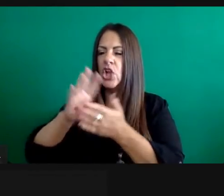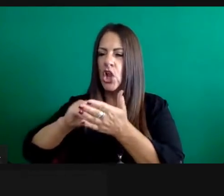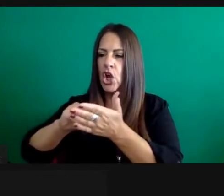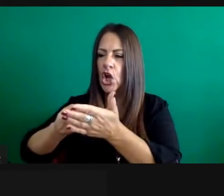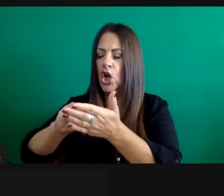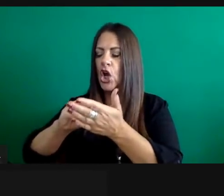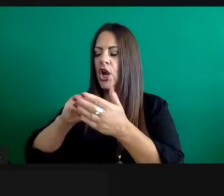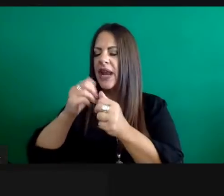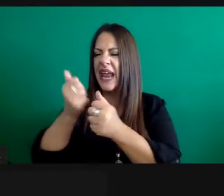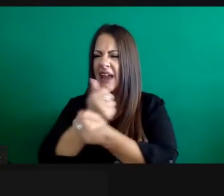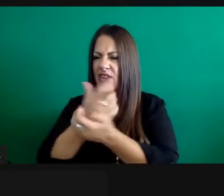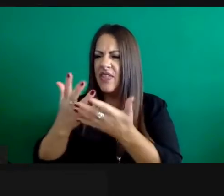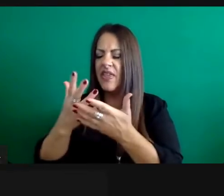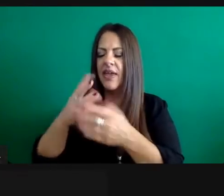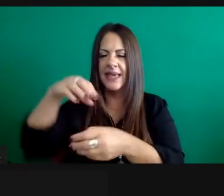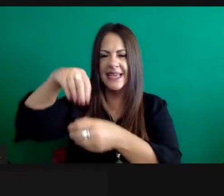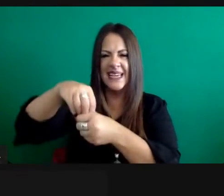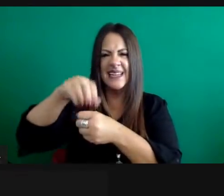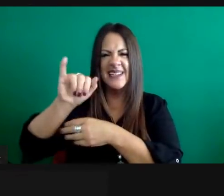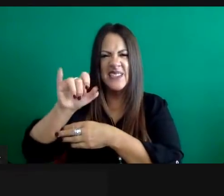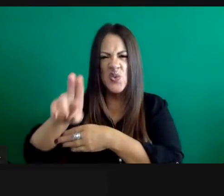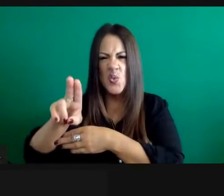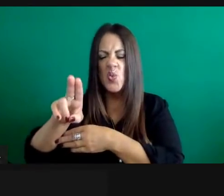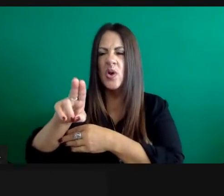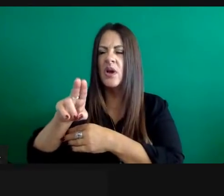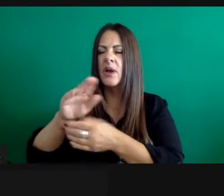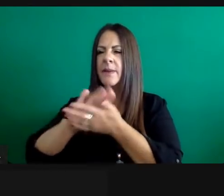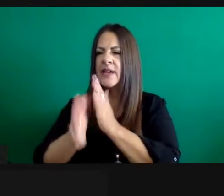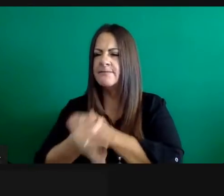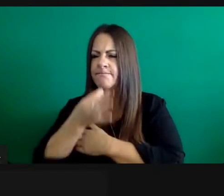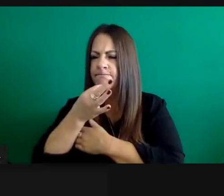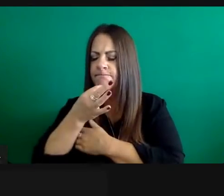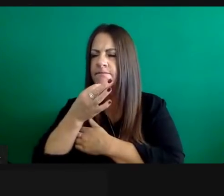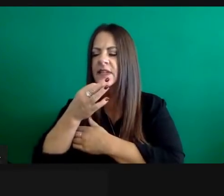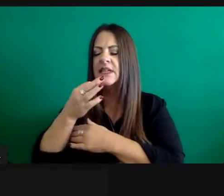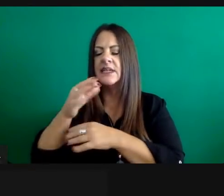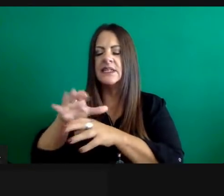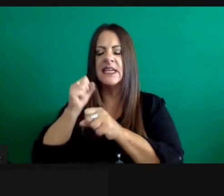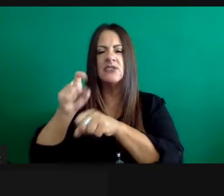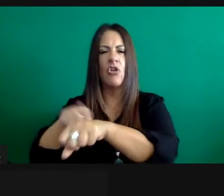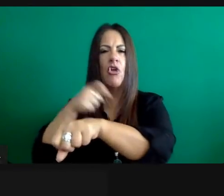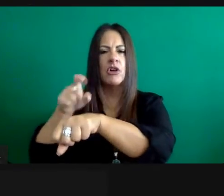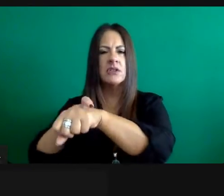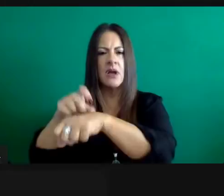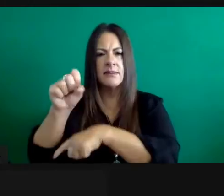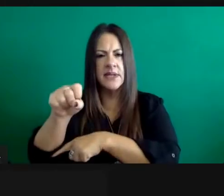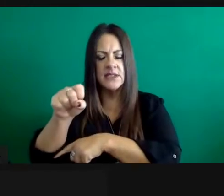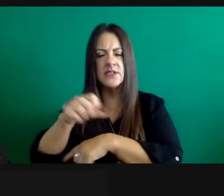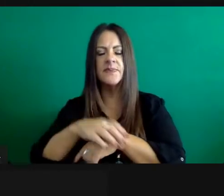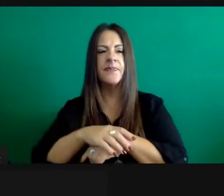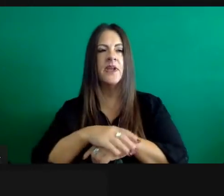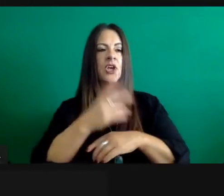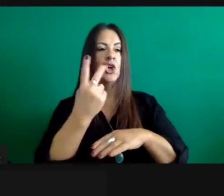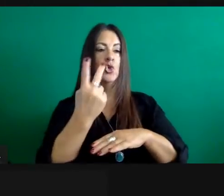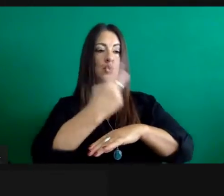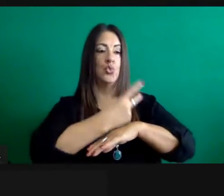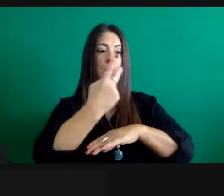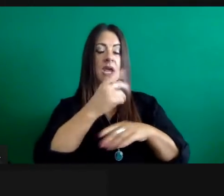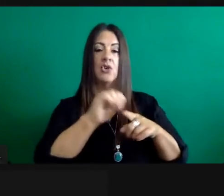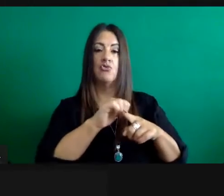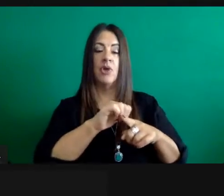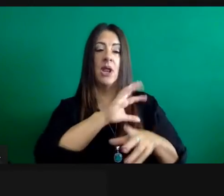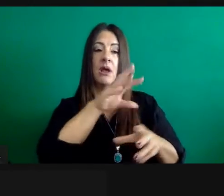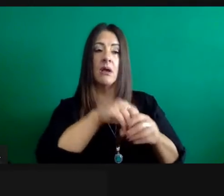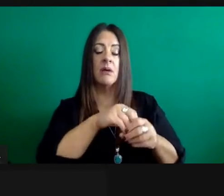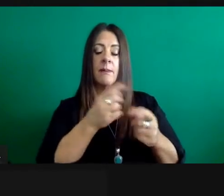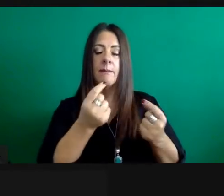to not just learn, but to become really astute and perfect at. So the 2-day training that